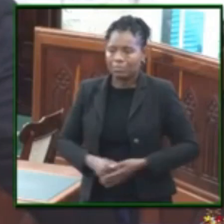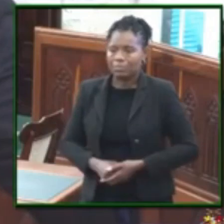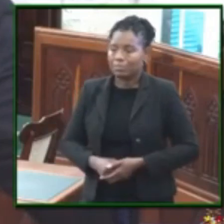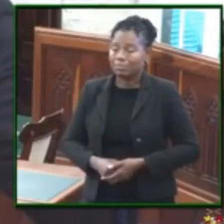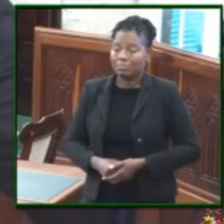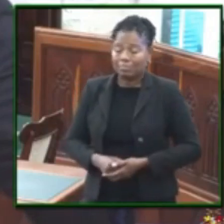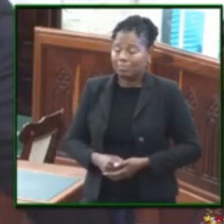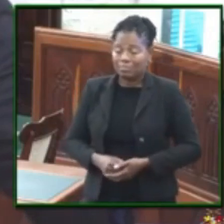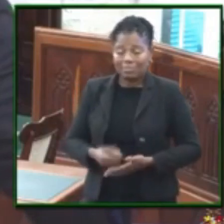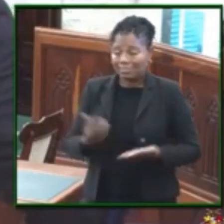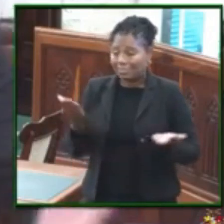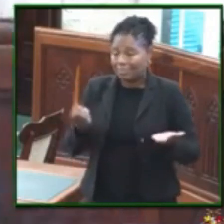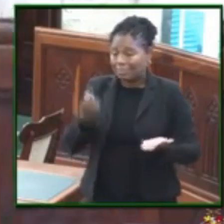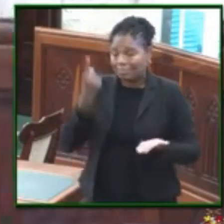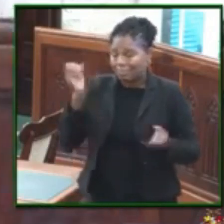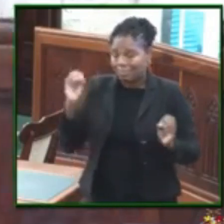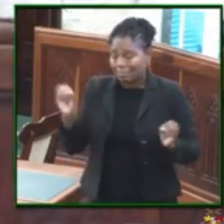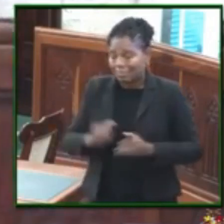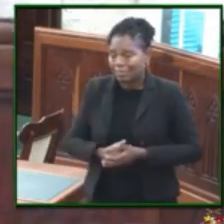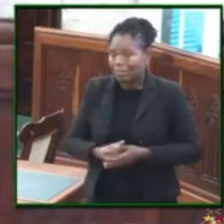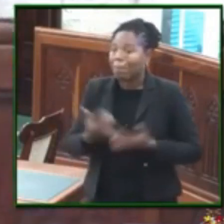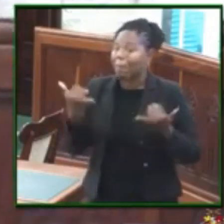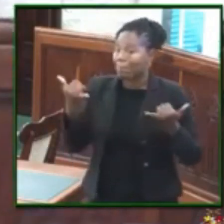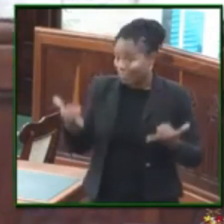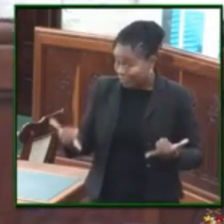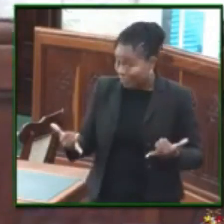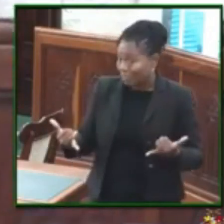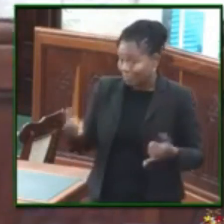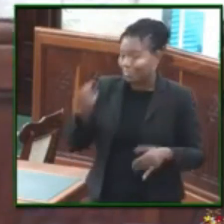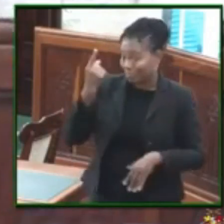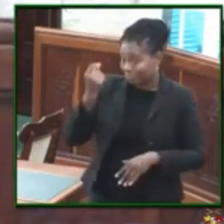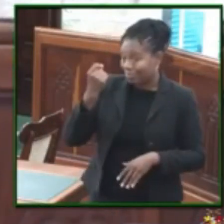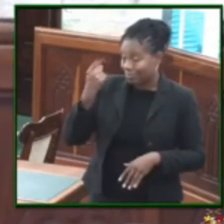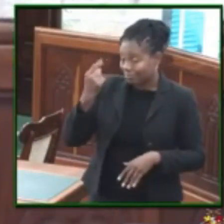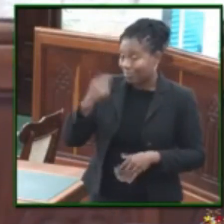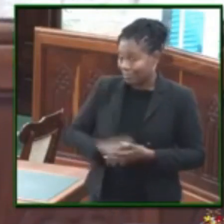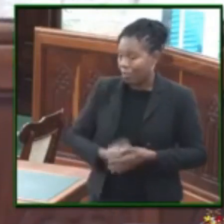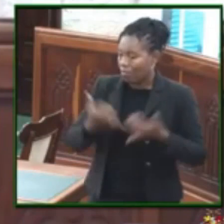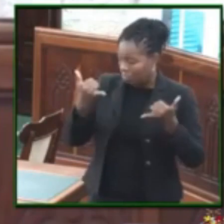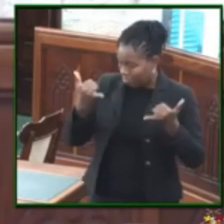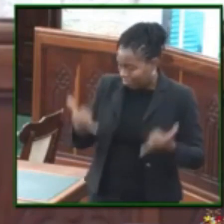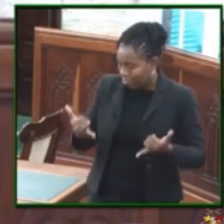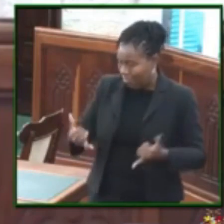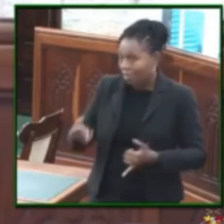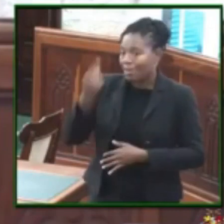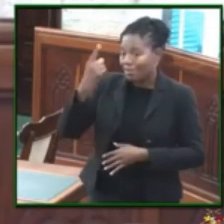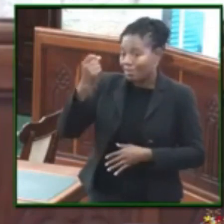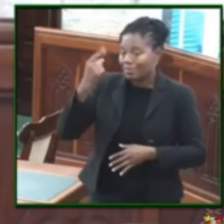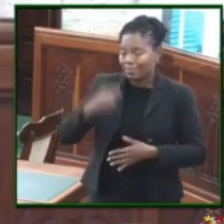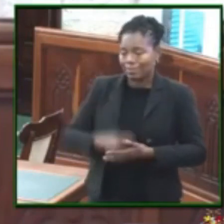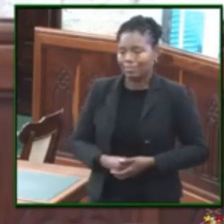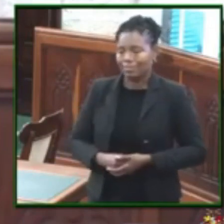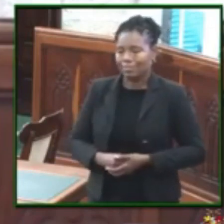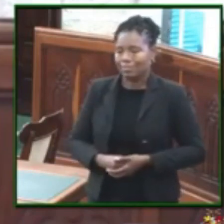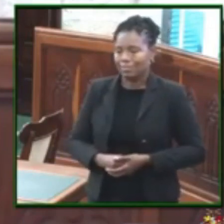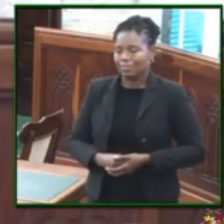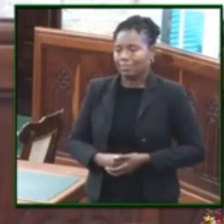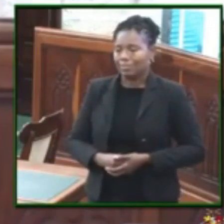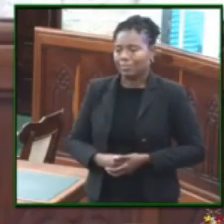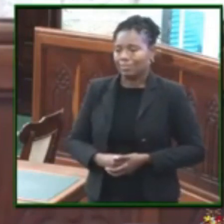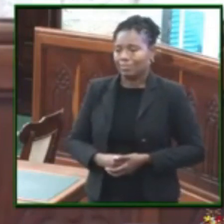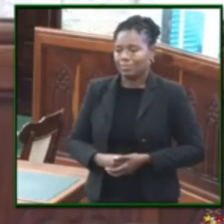I did not. Today I do. Today I do. And I do not because